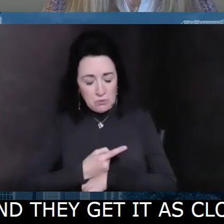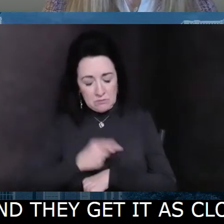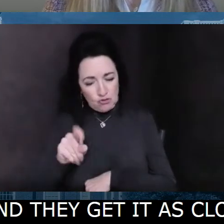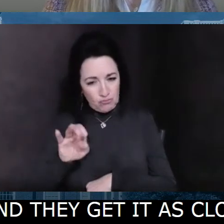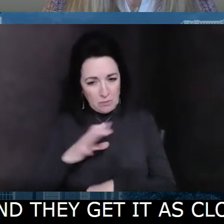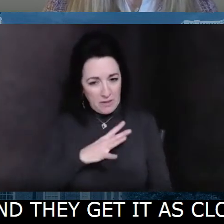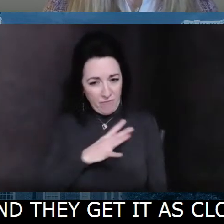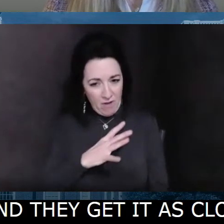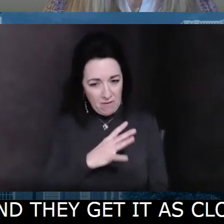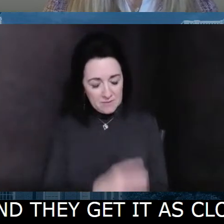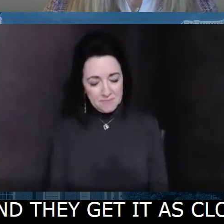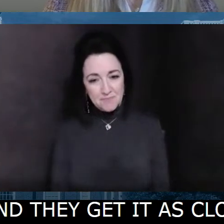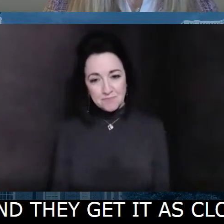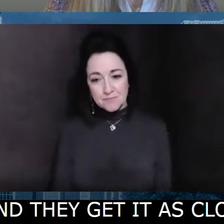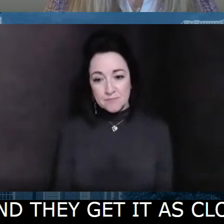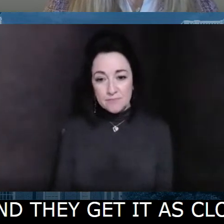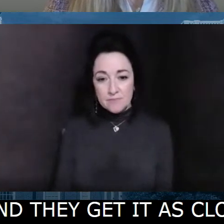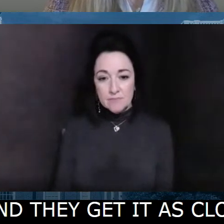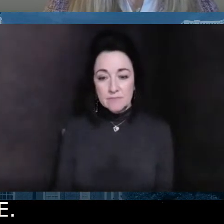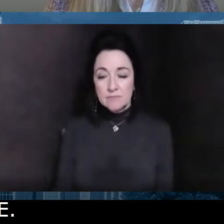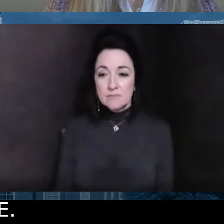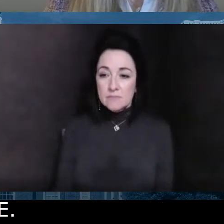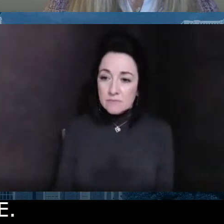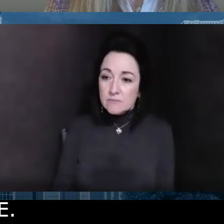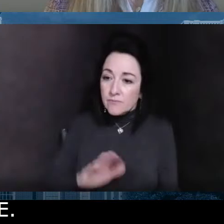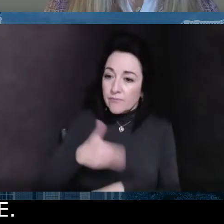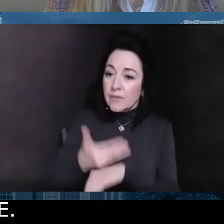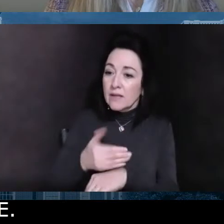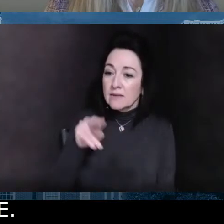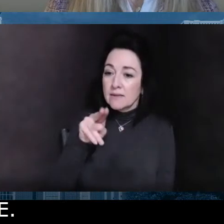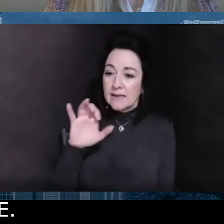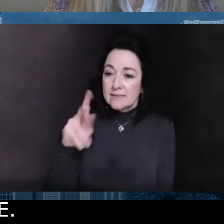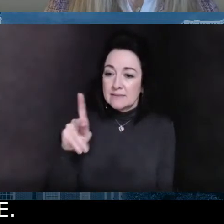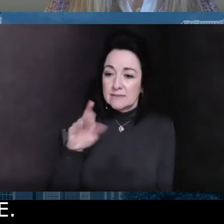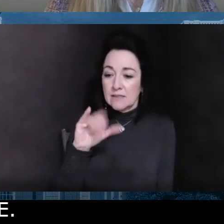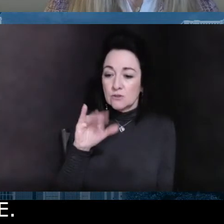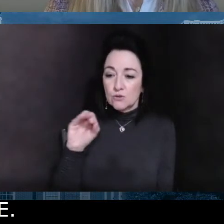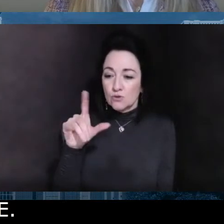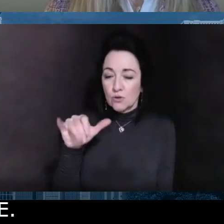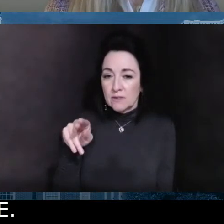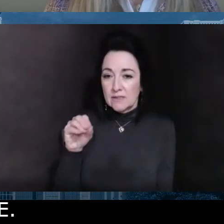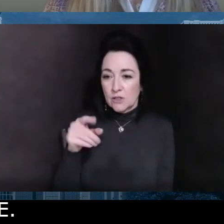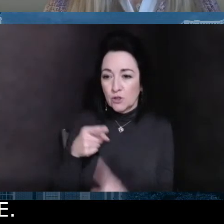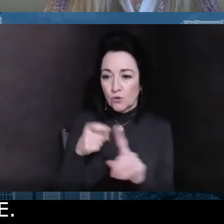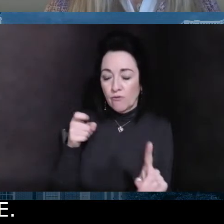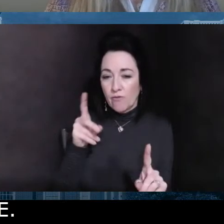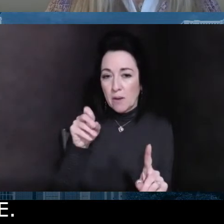All right, next we will go to Nick Ciolino from Delaware Public Media.